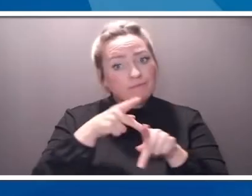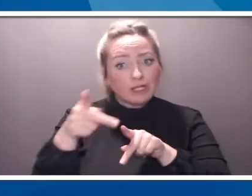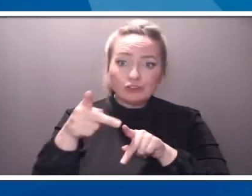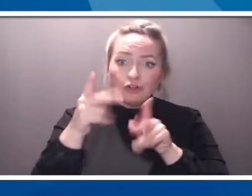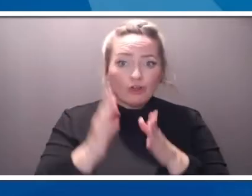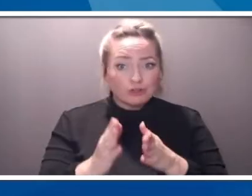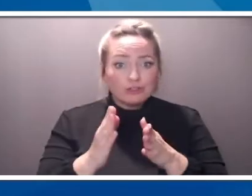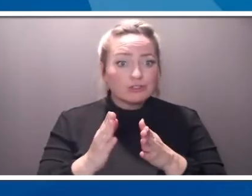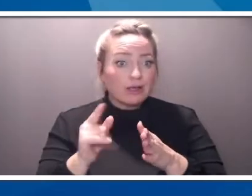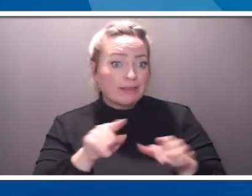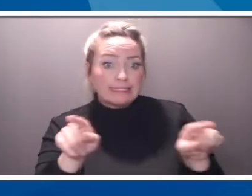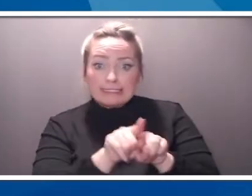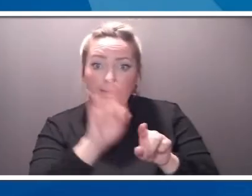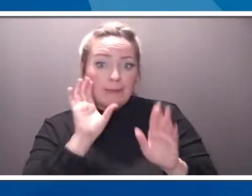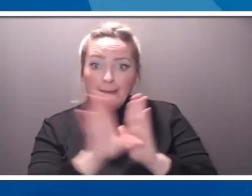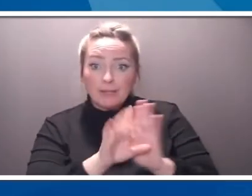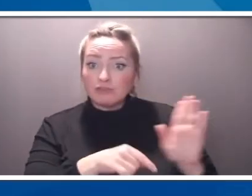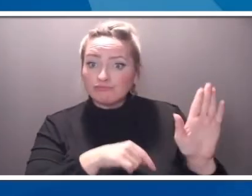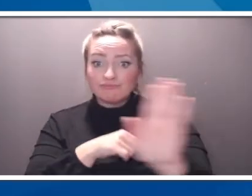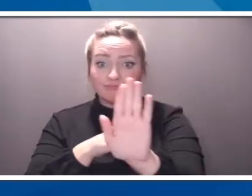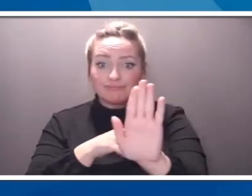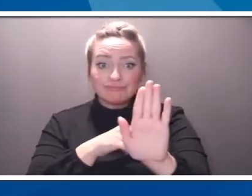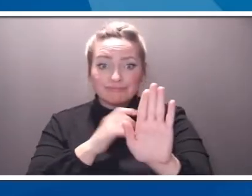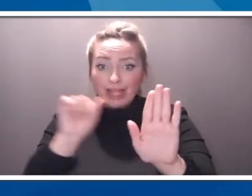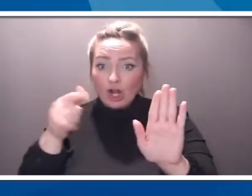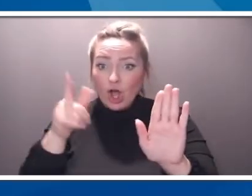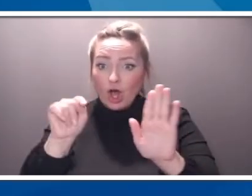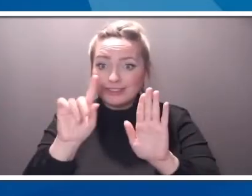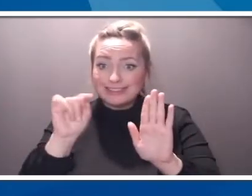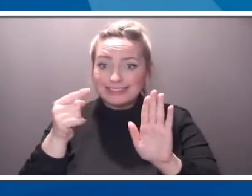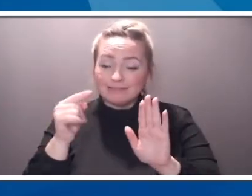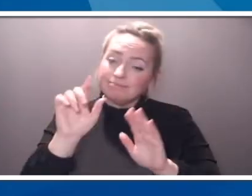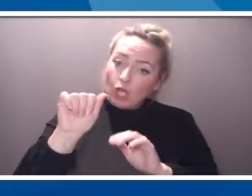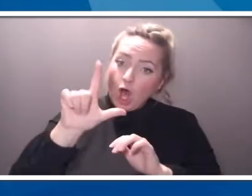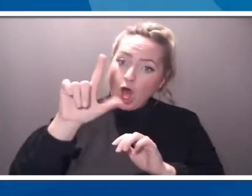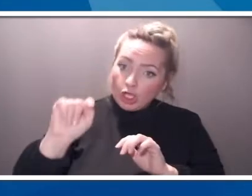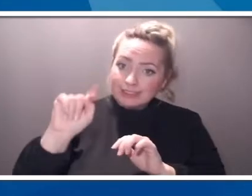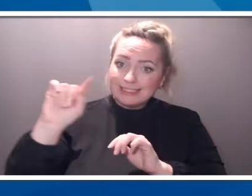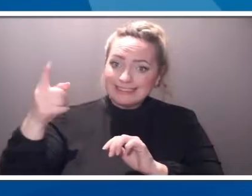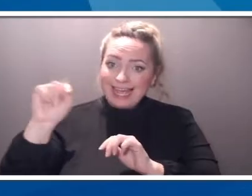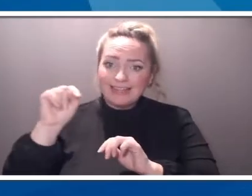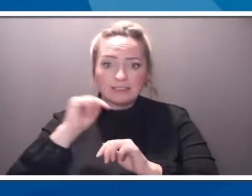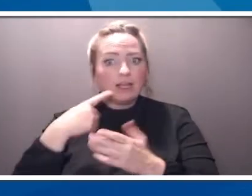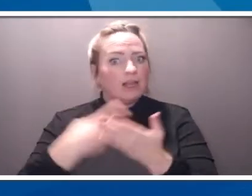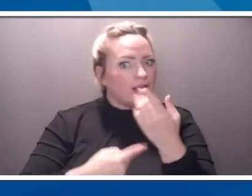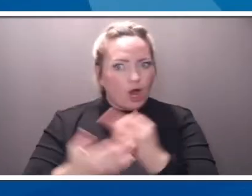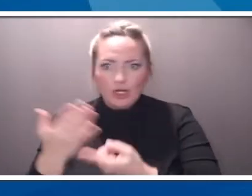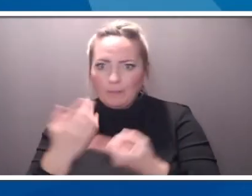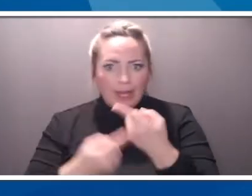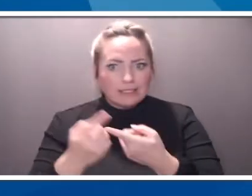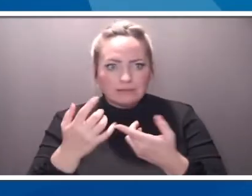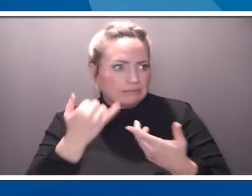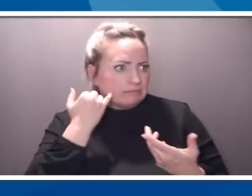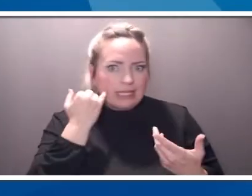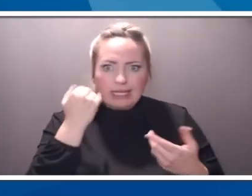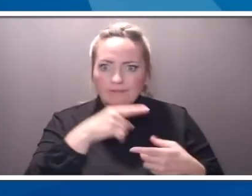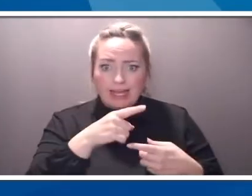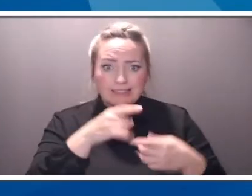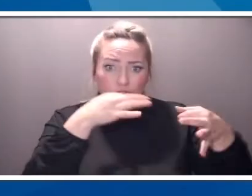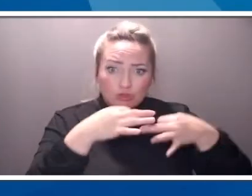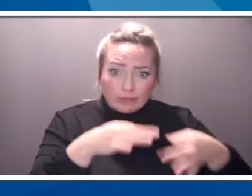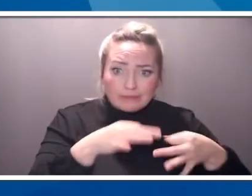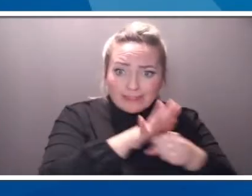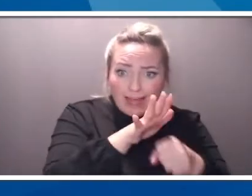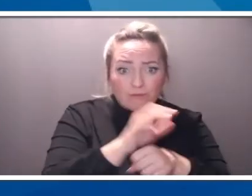or 3 accessibility professionals the same image and its alt text, for instance, and they'll have a lengthy argument over